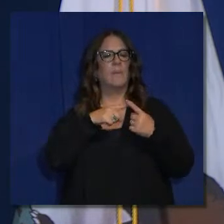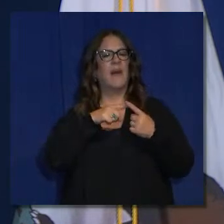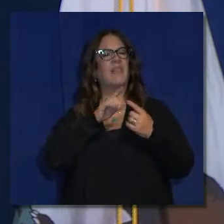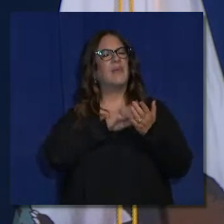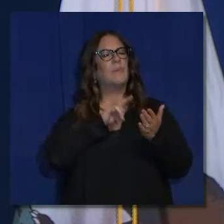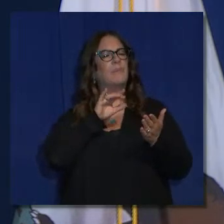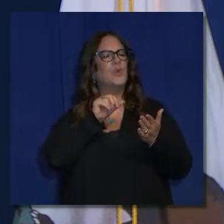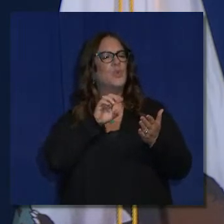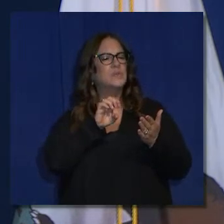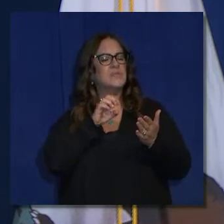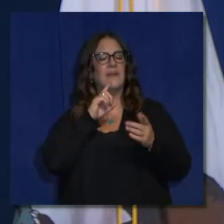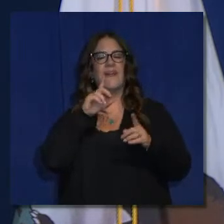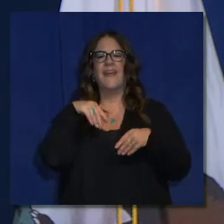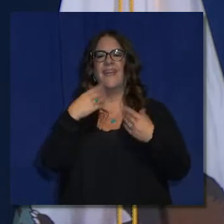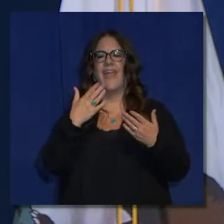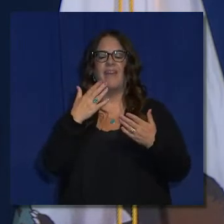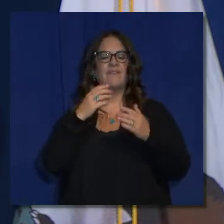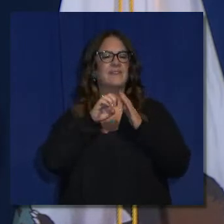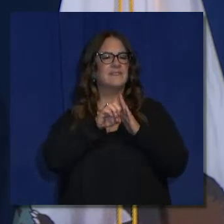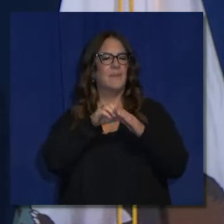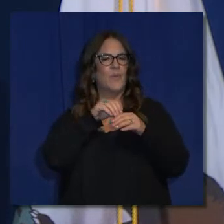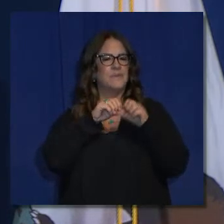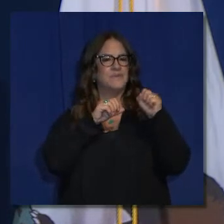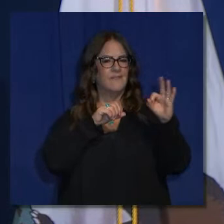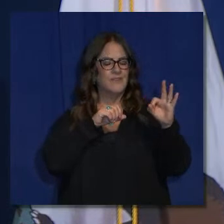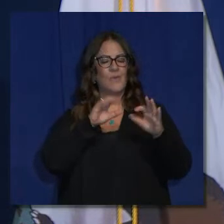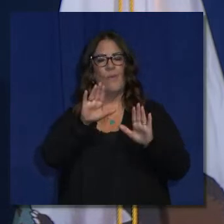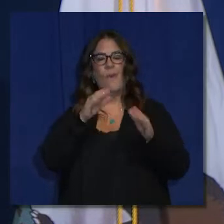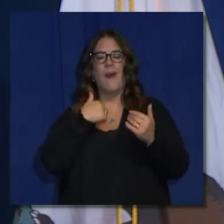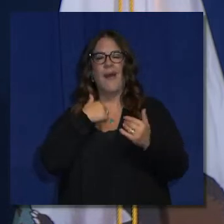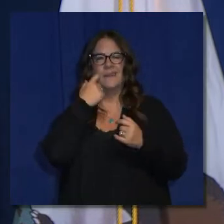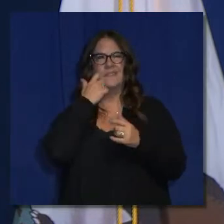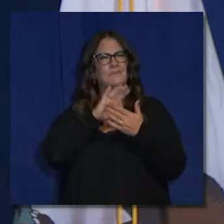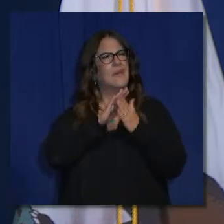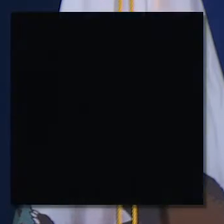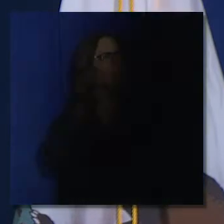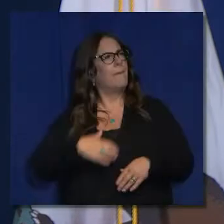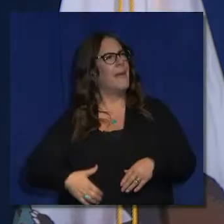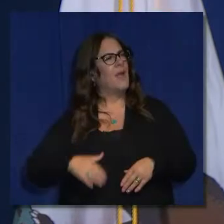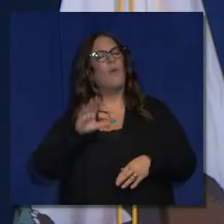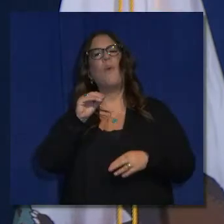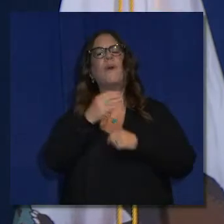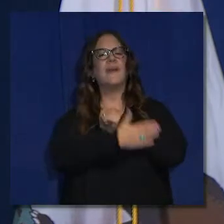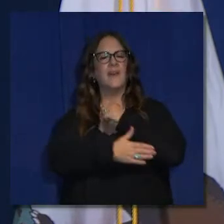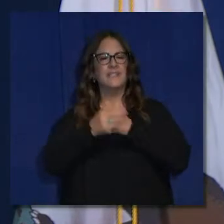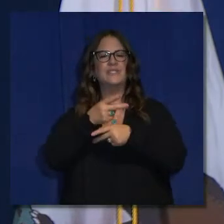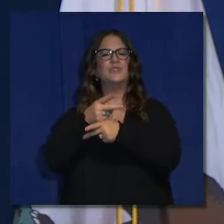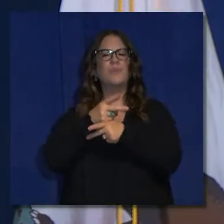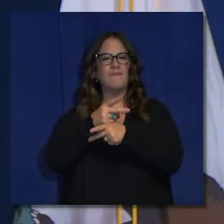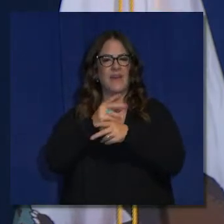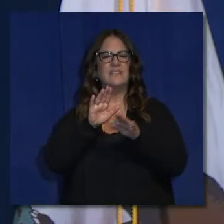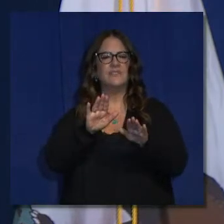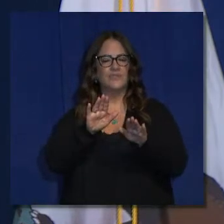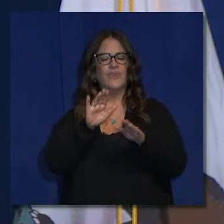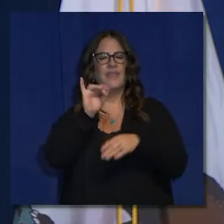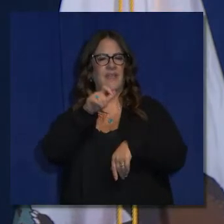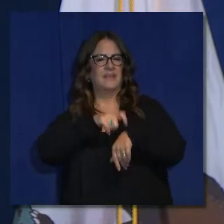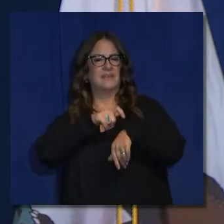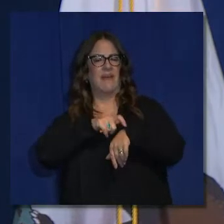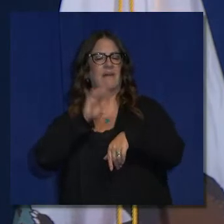San Francisco example when I was, I think, I may have just become mayor. I was a county supervisor for clarification. It was around that